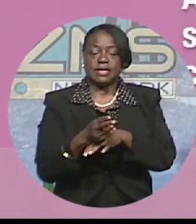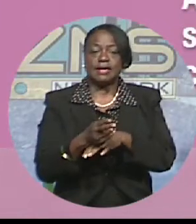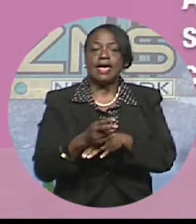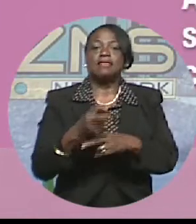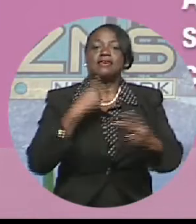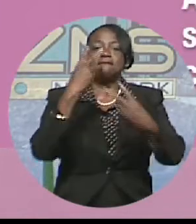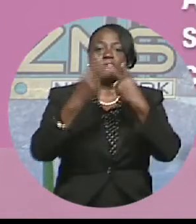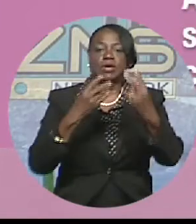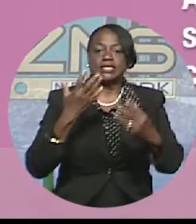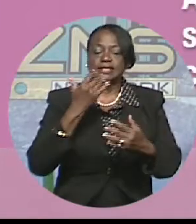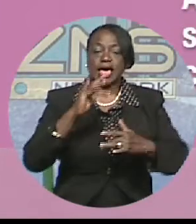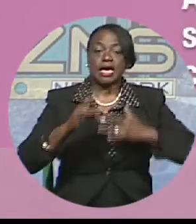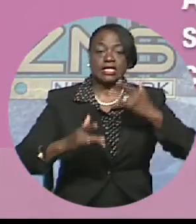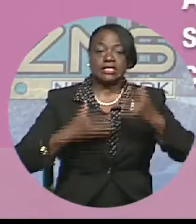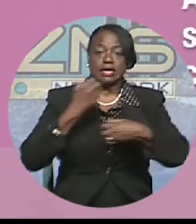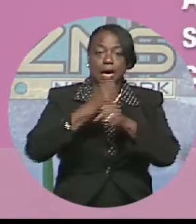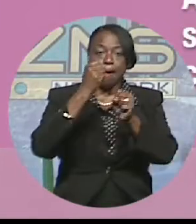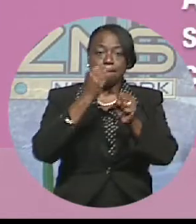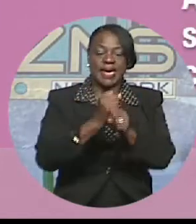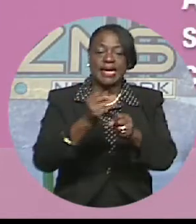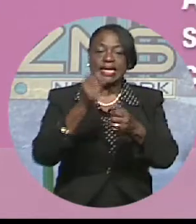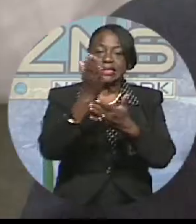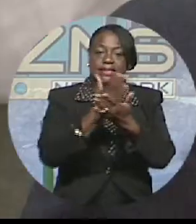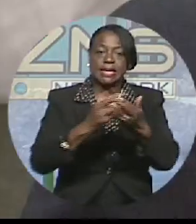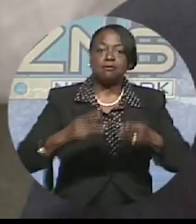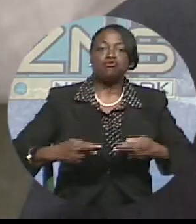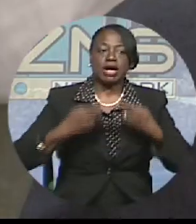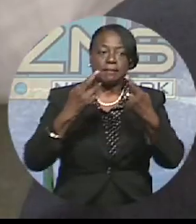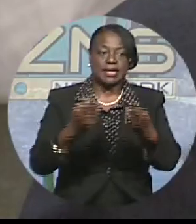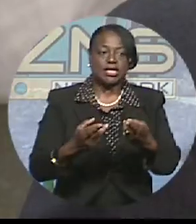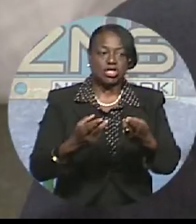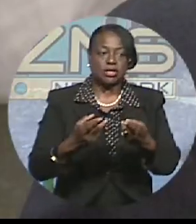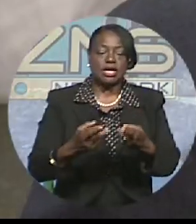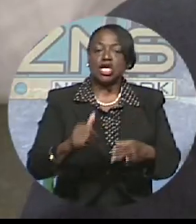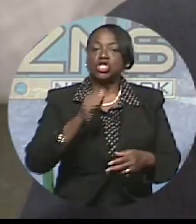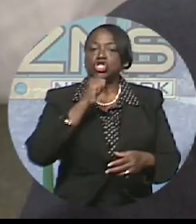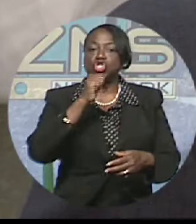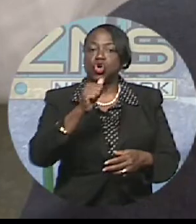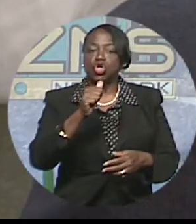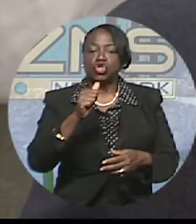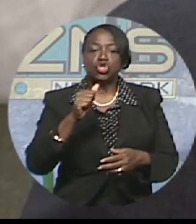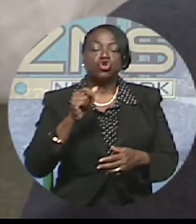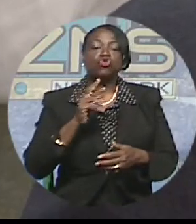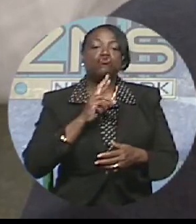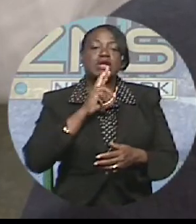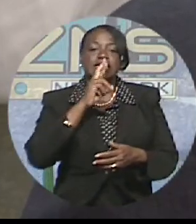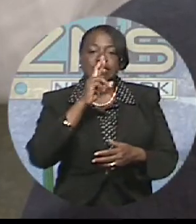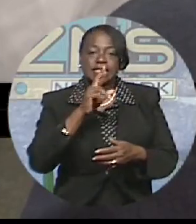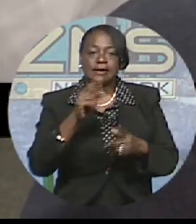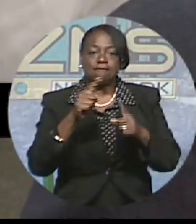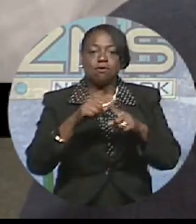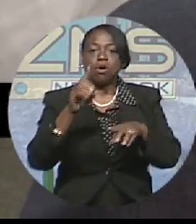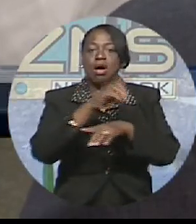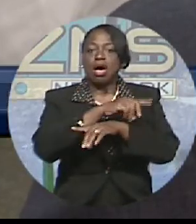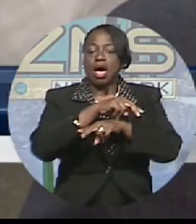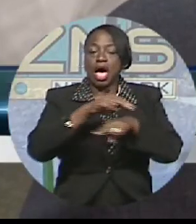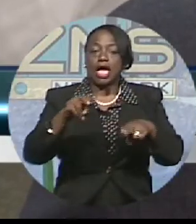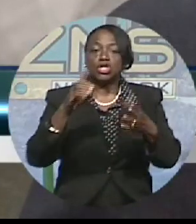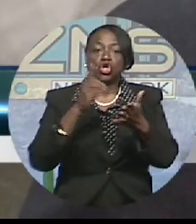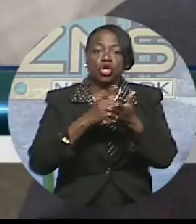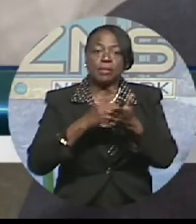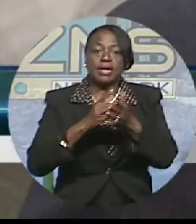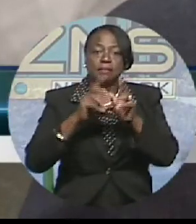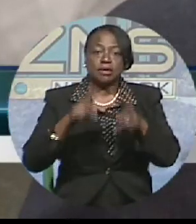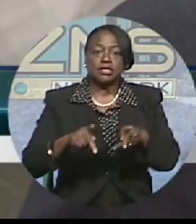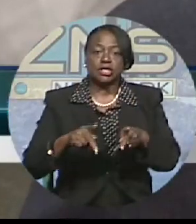voiced their concerns and made a number of recommendations. It's not realistic for undocumented persons to become documented over a short